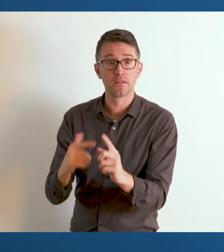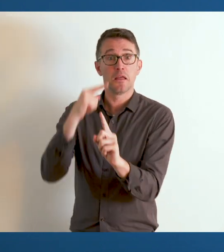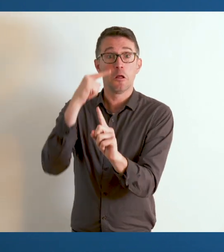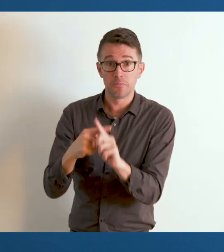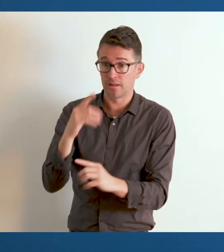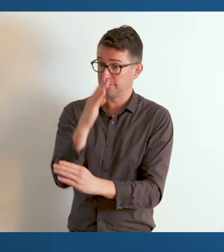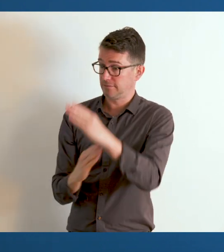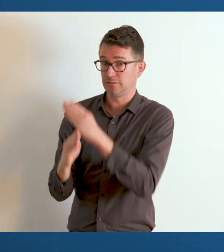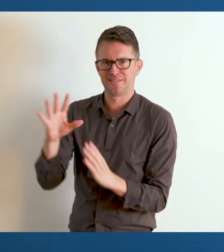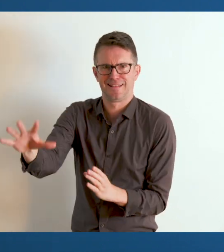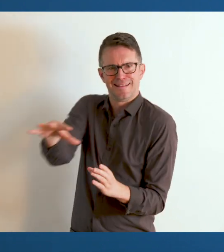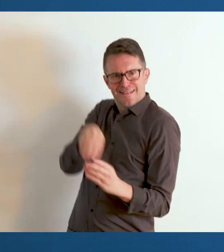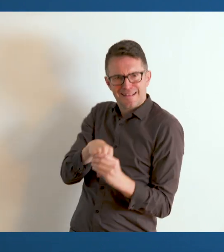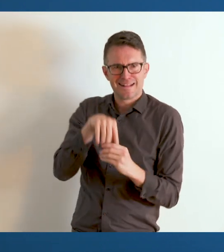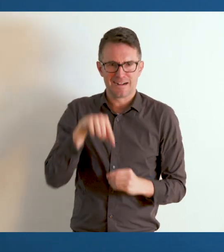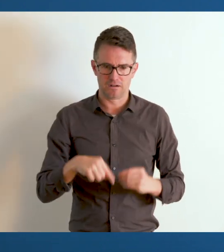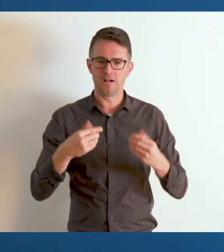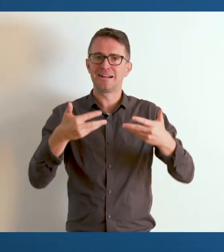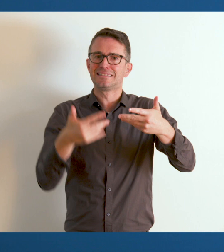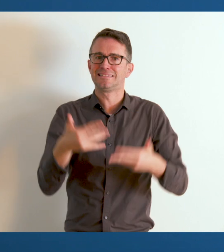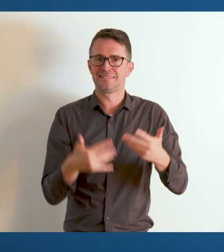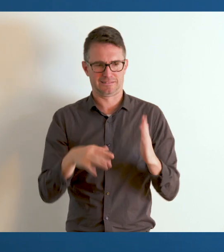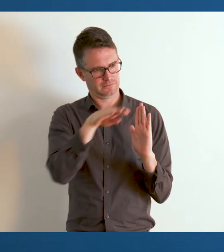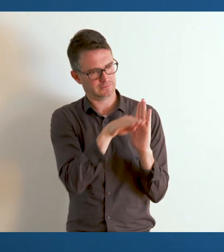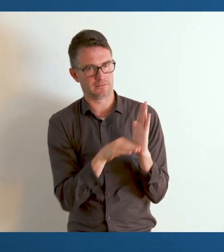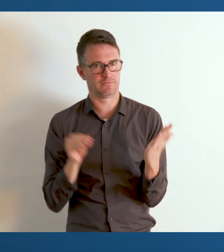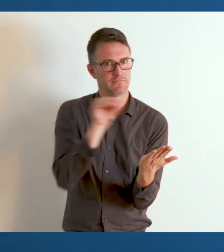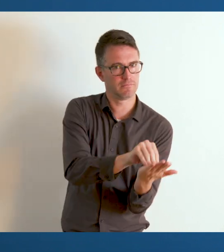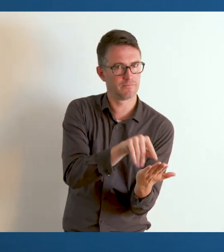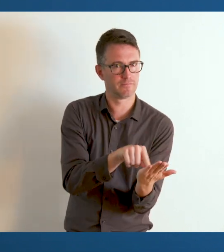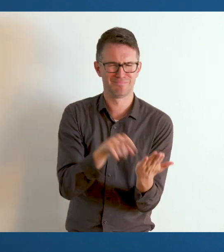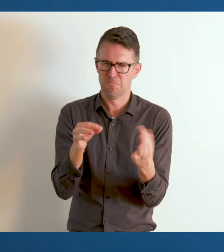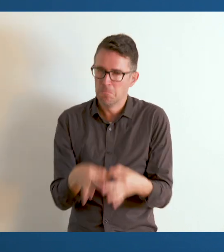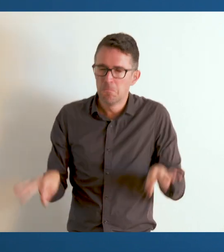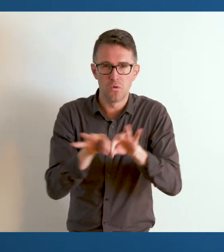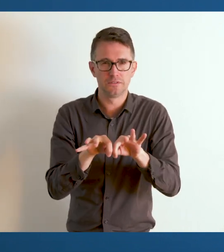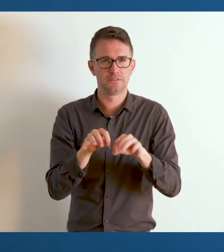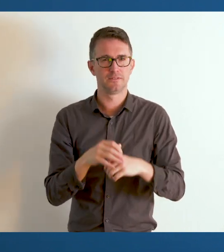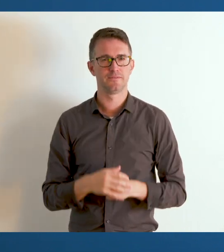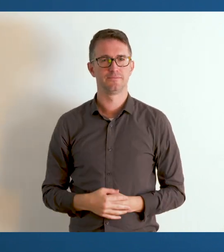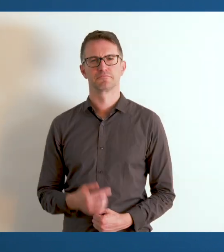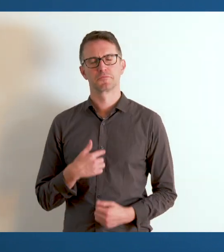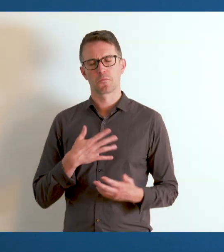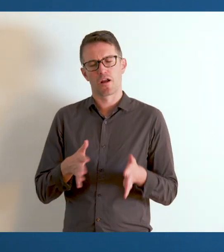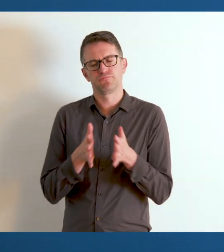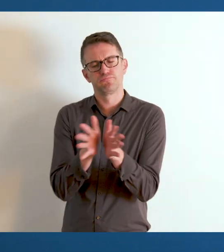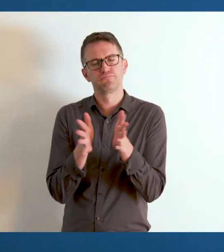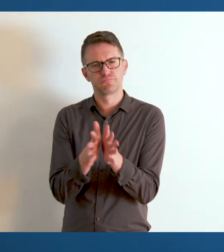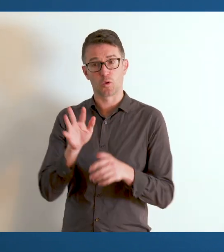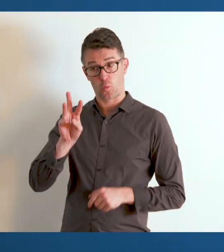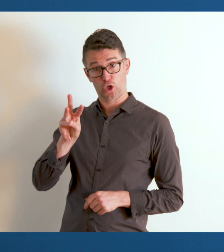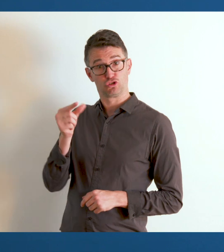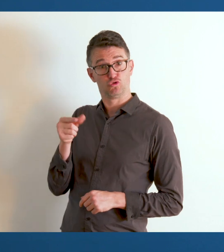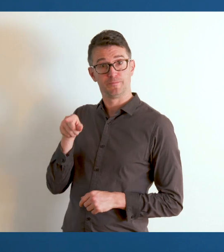into national statistical systems. That was really important. Just a little bit about the Washington Group. The Washington